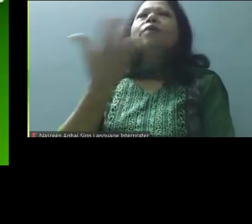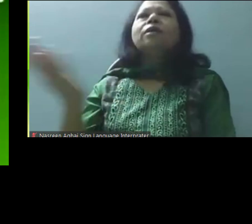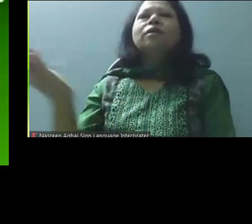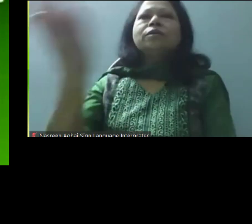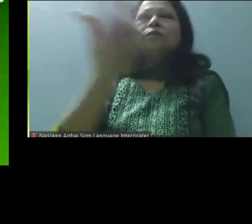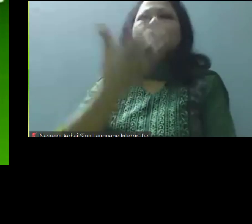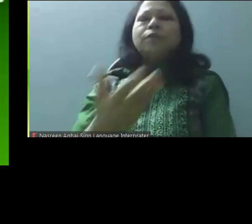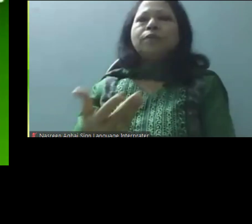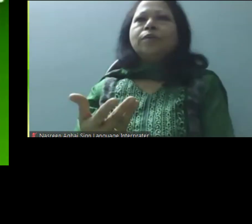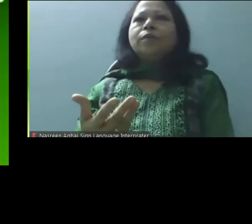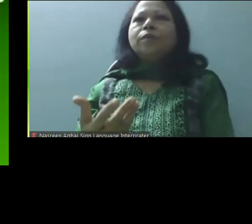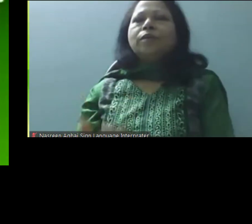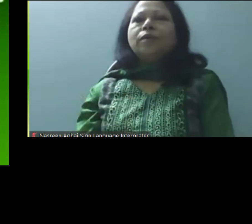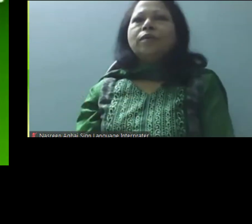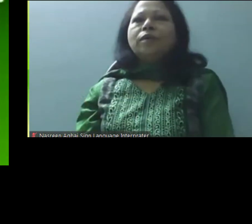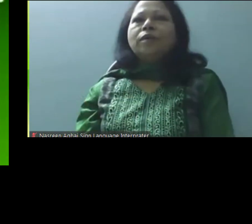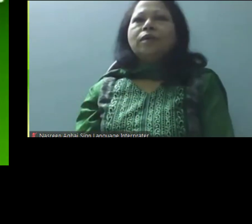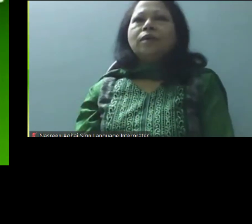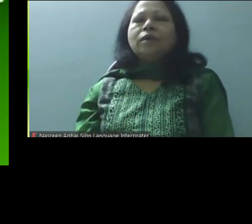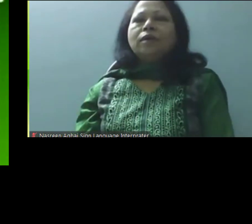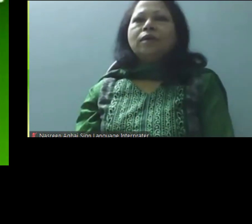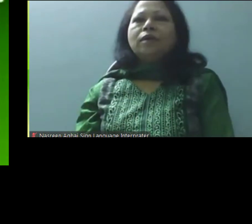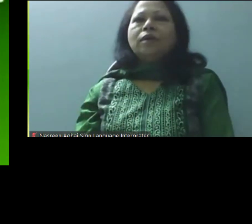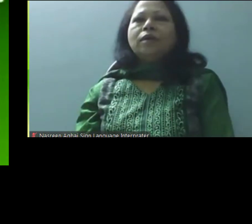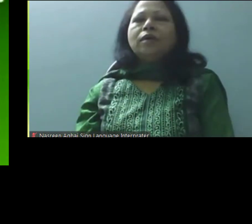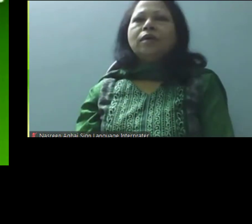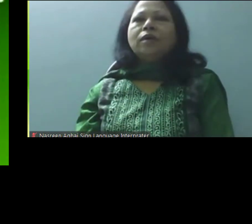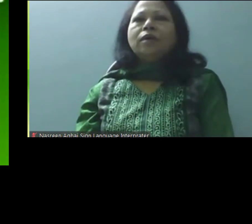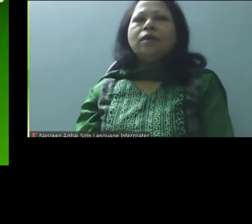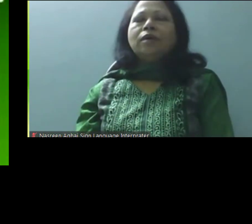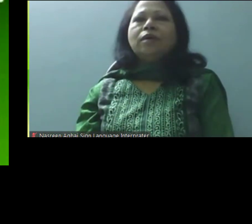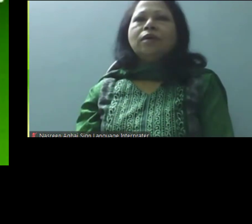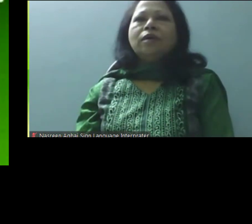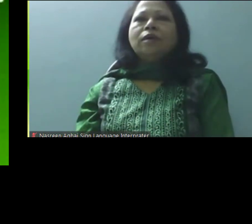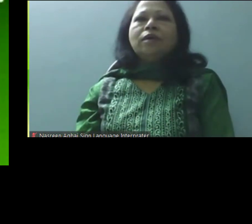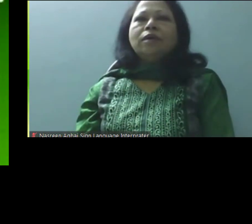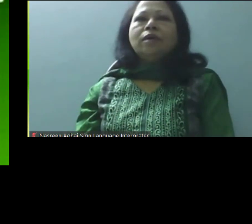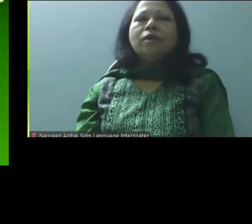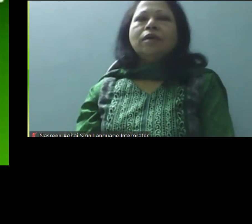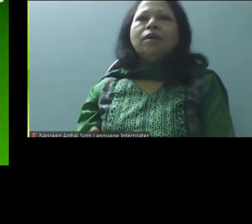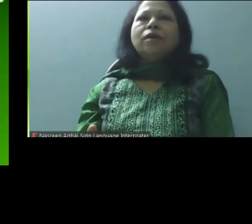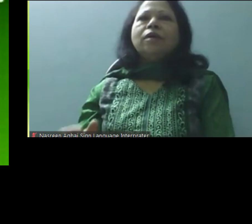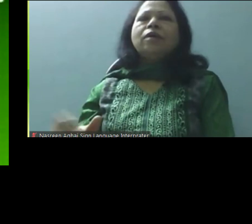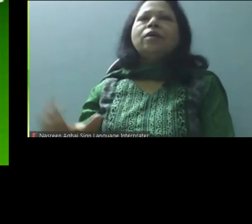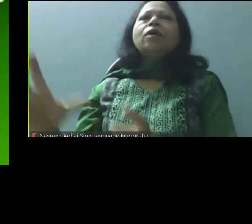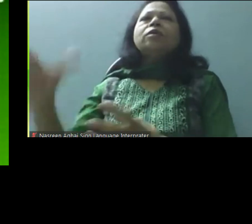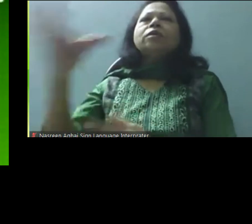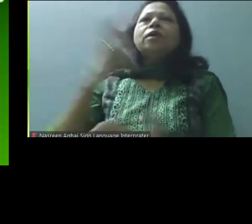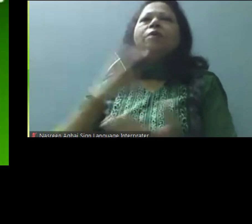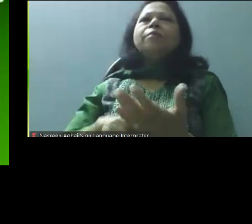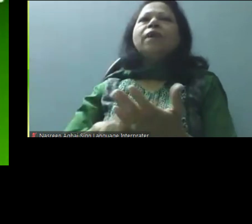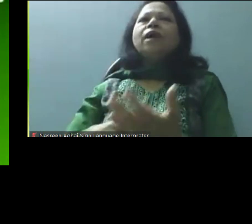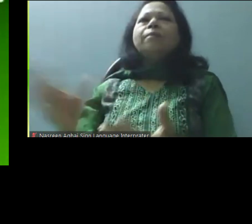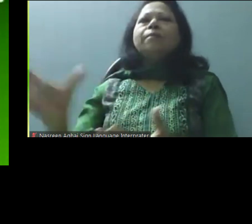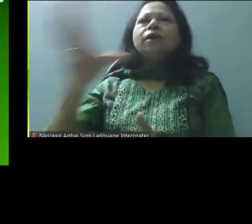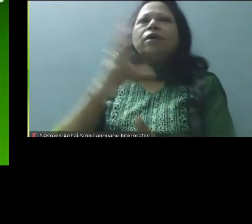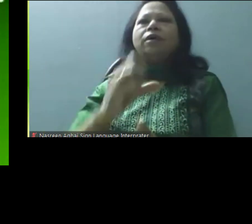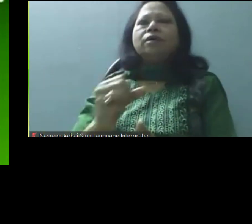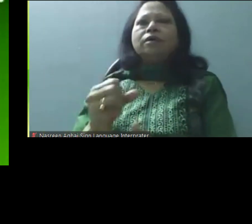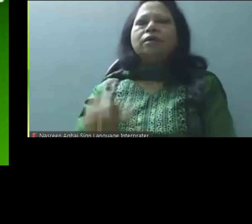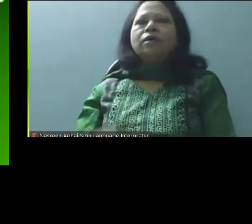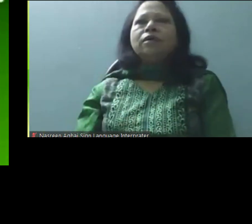like to, I think will the organizers have